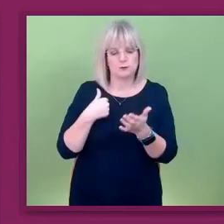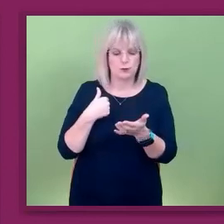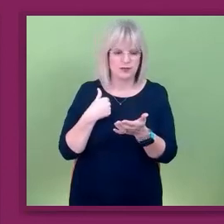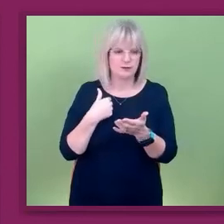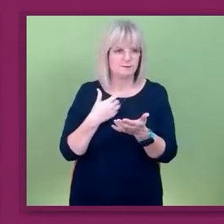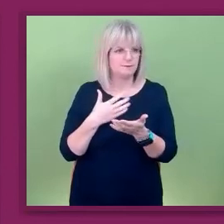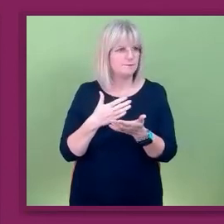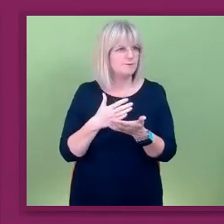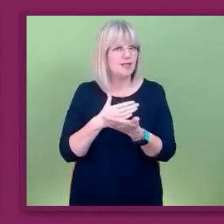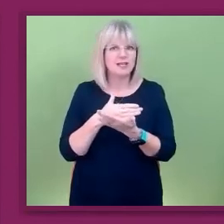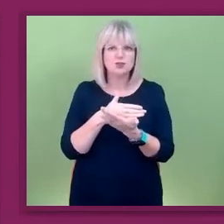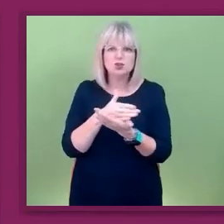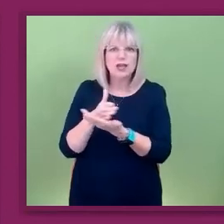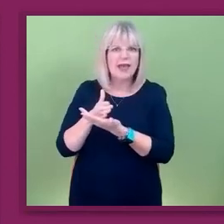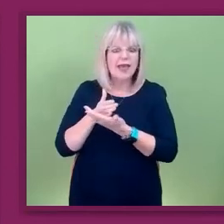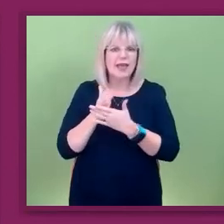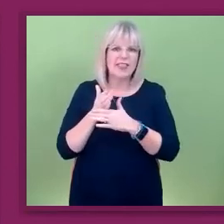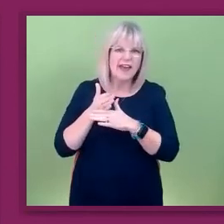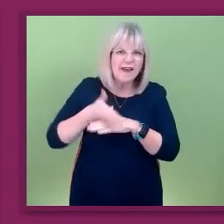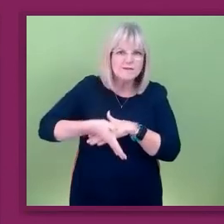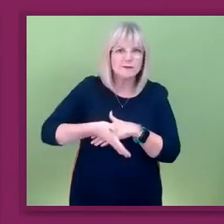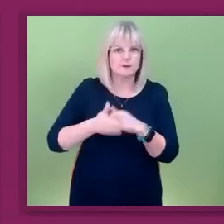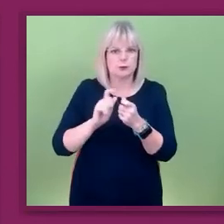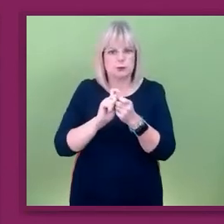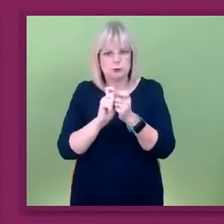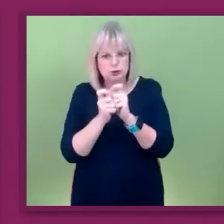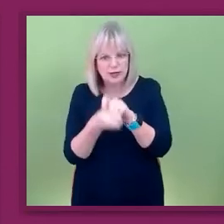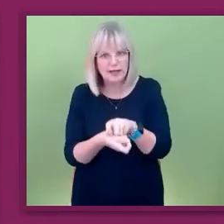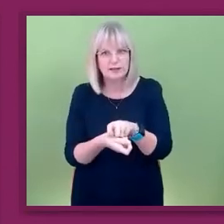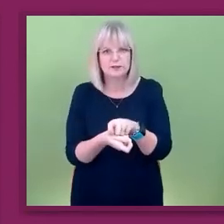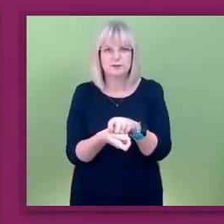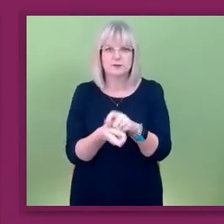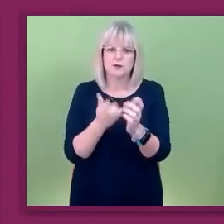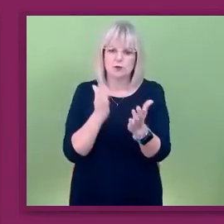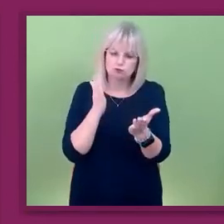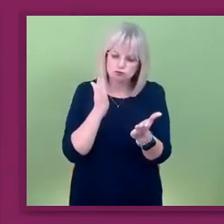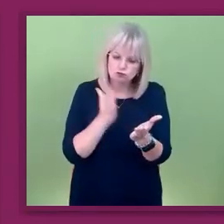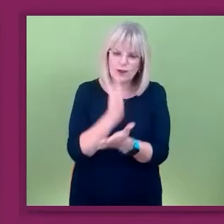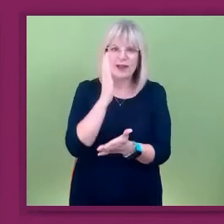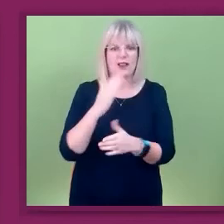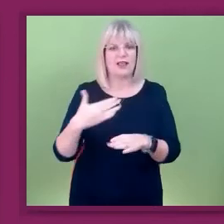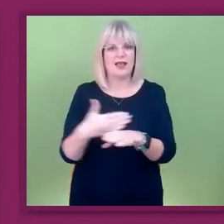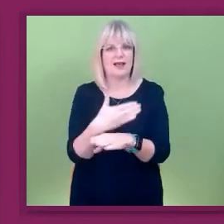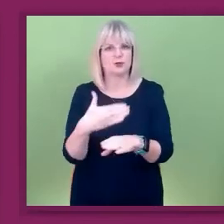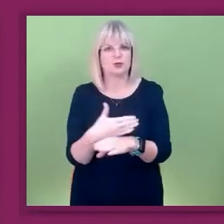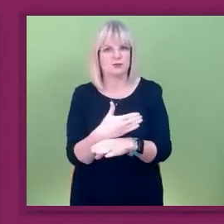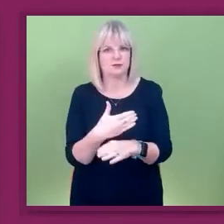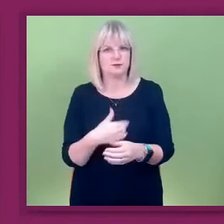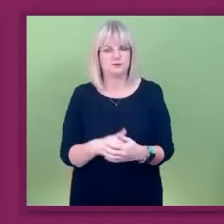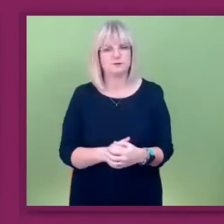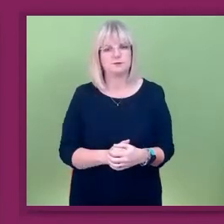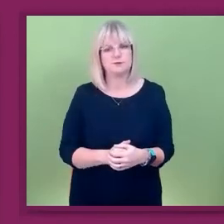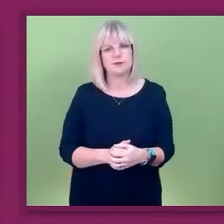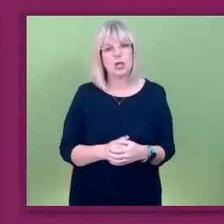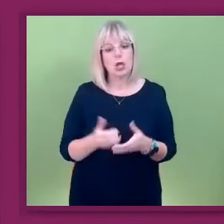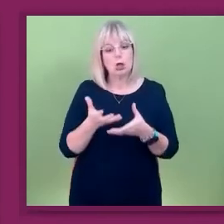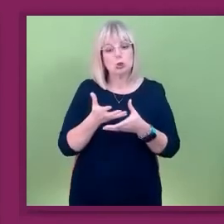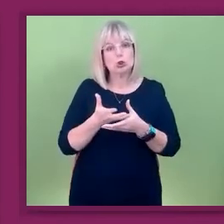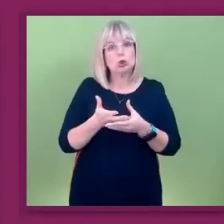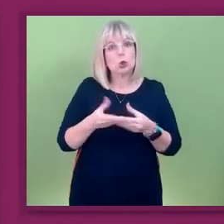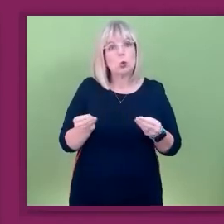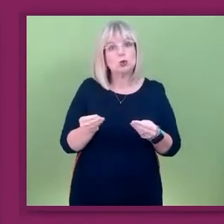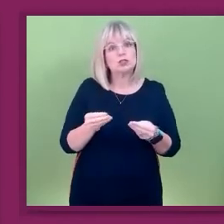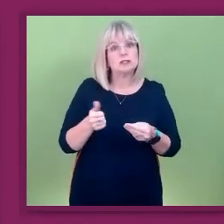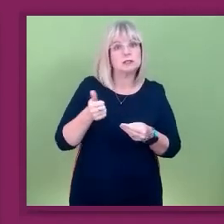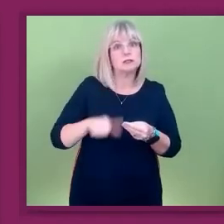to change into real, meaningful actions. And the solutions always start with strong leadership, in